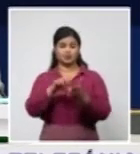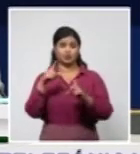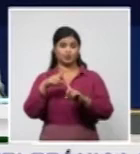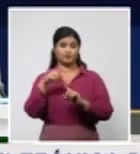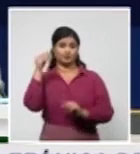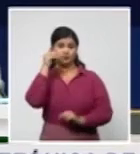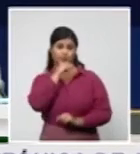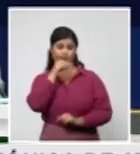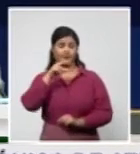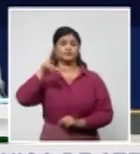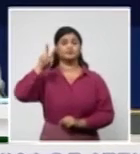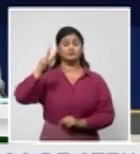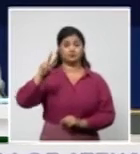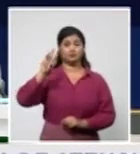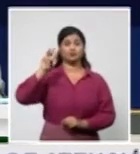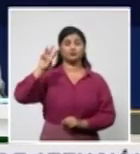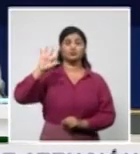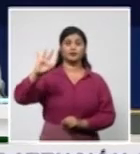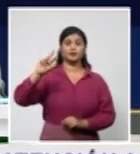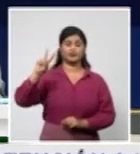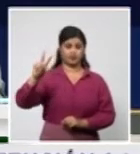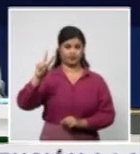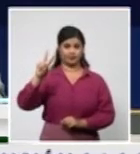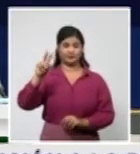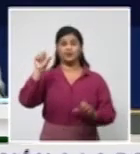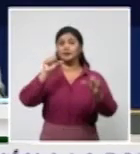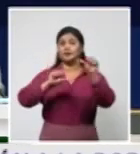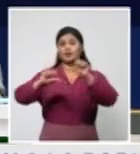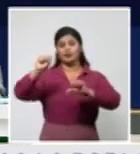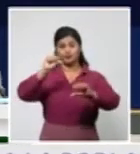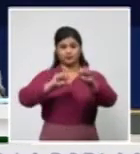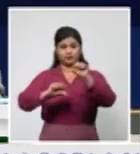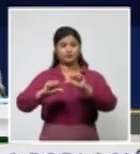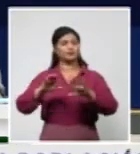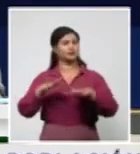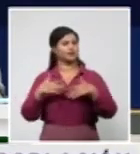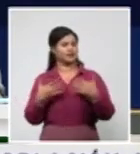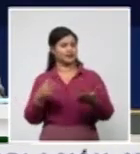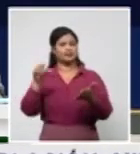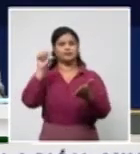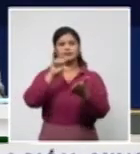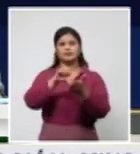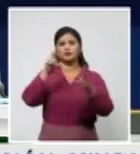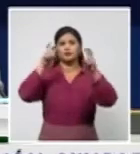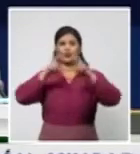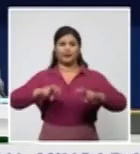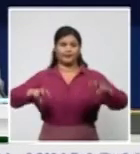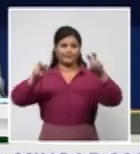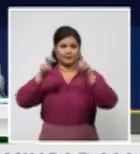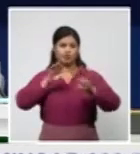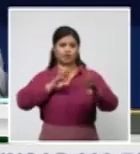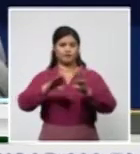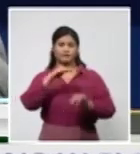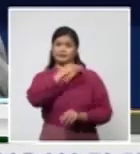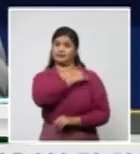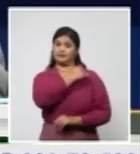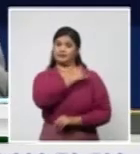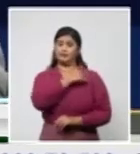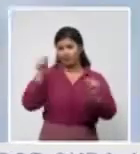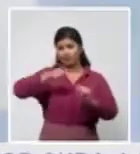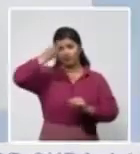282 in the Genetic Engineering and Biotechnology Center Lab, and 22 in the Civil Defense